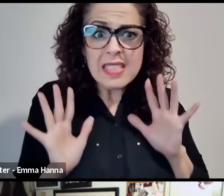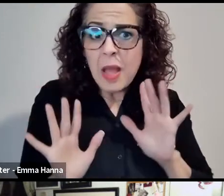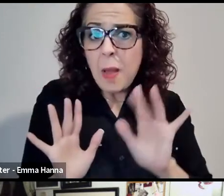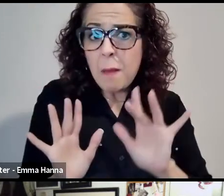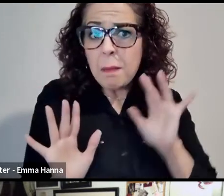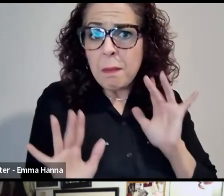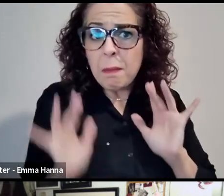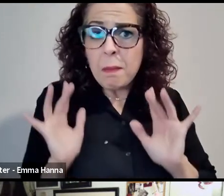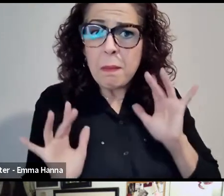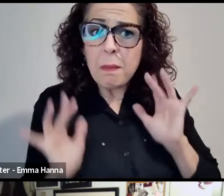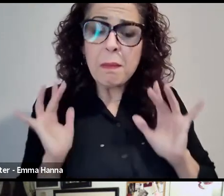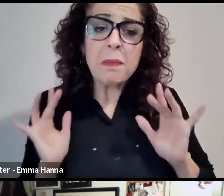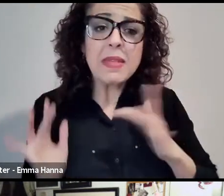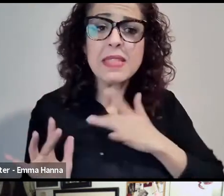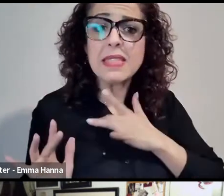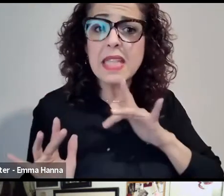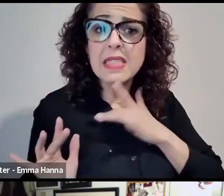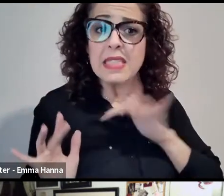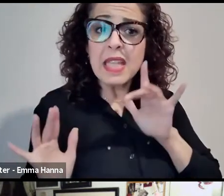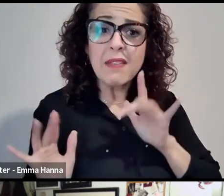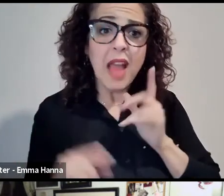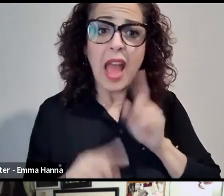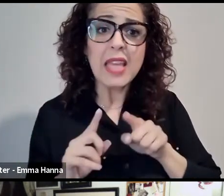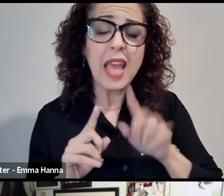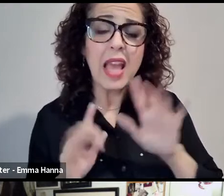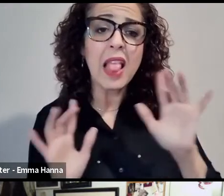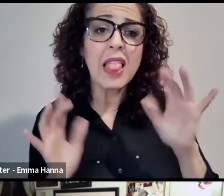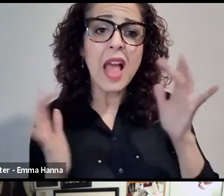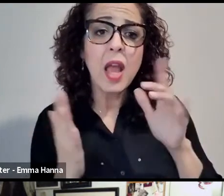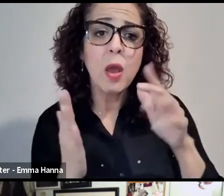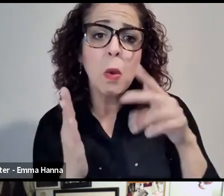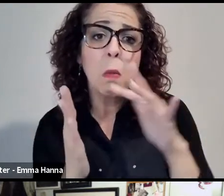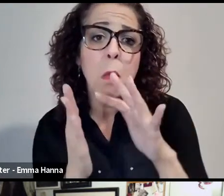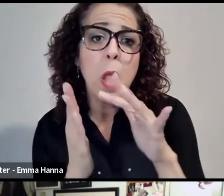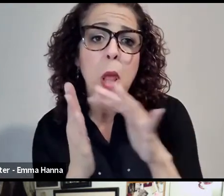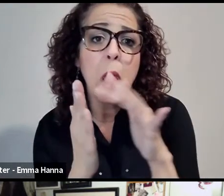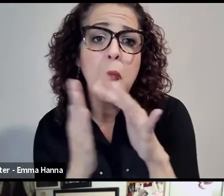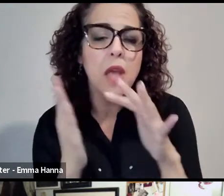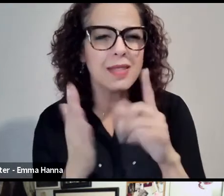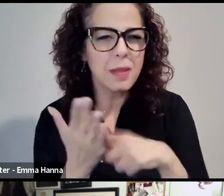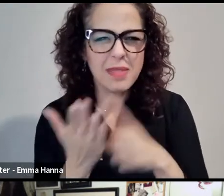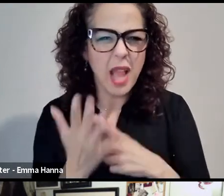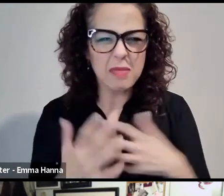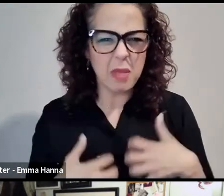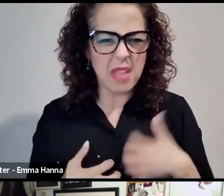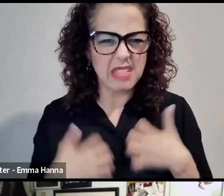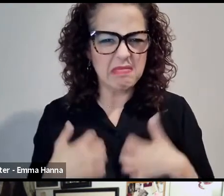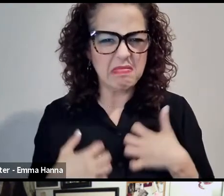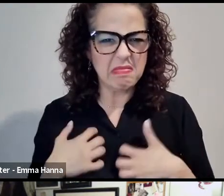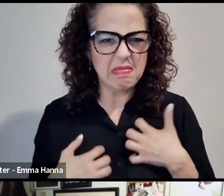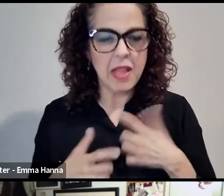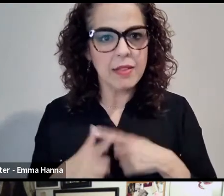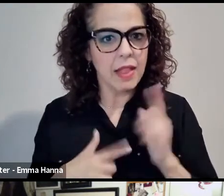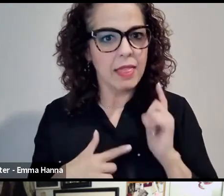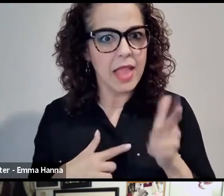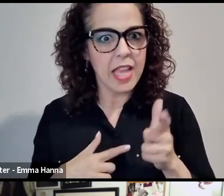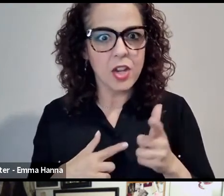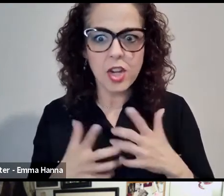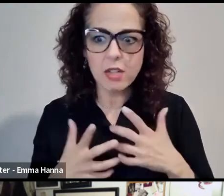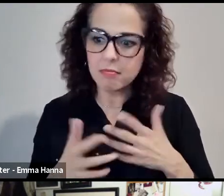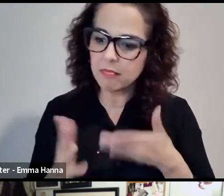anything to it. So yeah, you know, it's been times I've been appalled and then it's turned into something way better than I could ever have